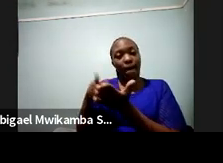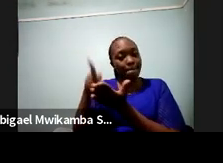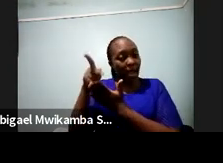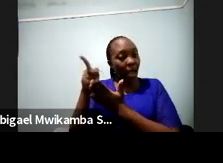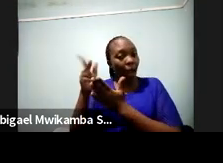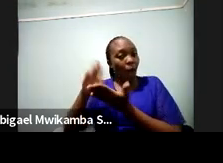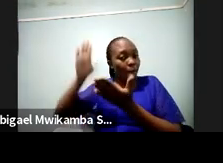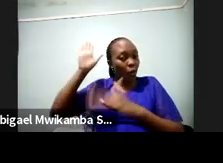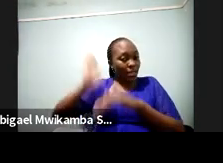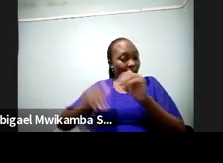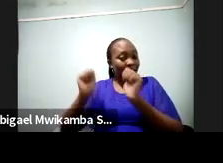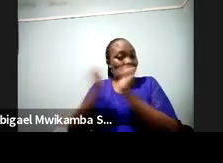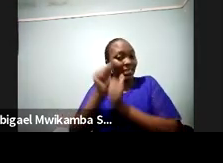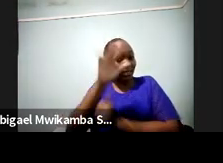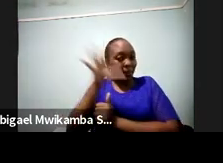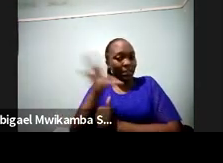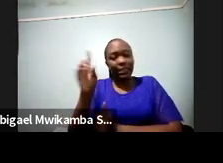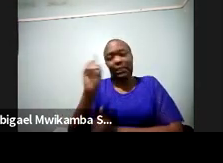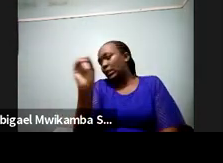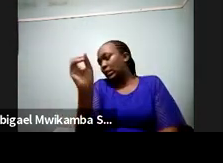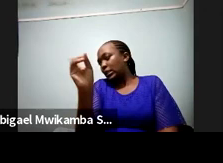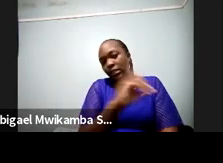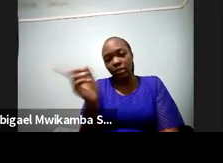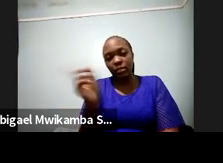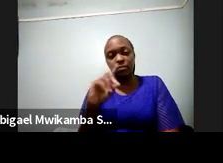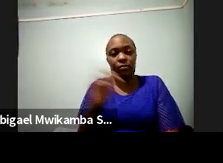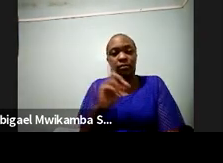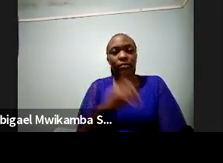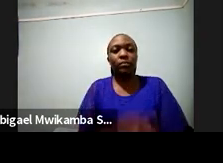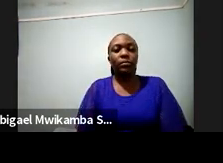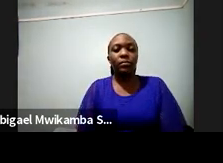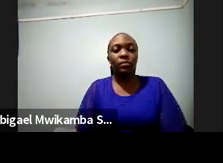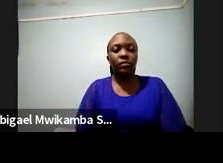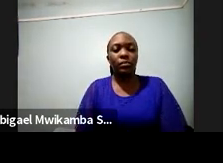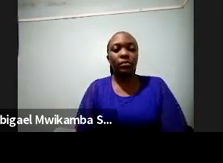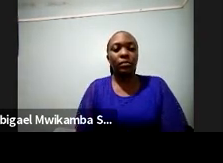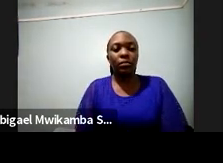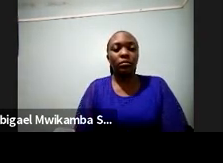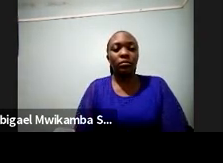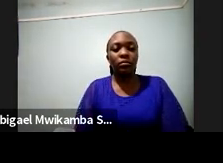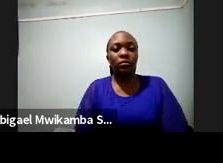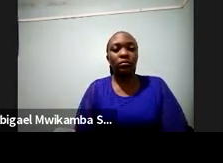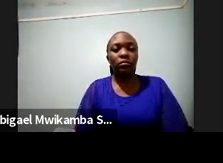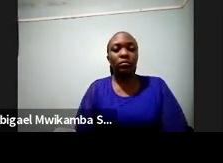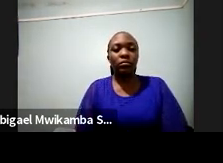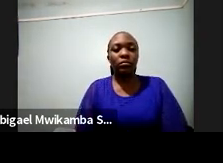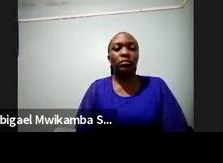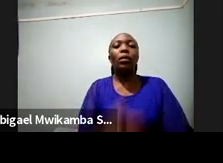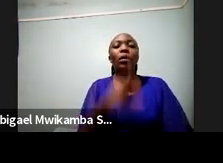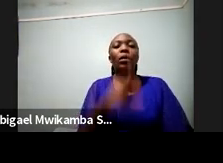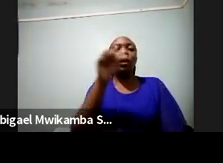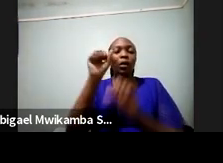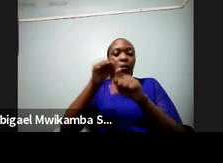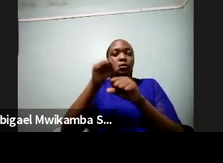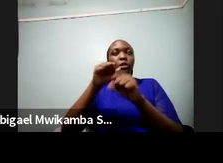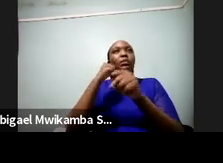get this, and ensure that 10% is the benchmark. You may do 5 plus or minus, more or